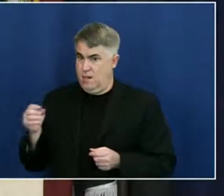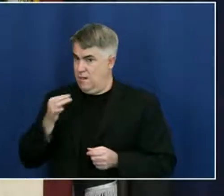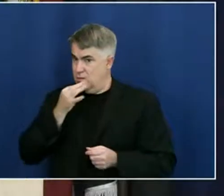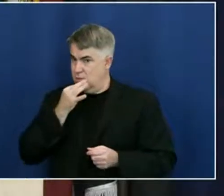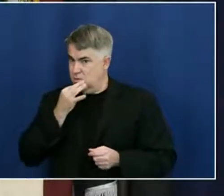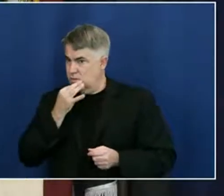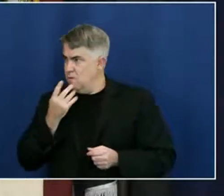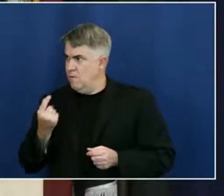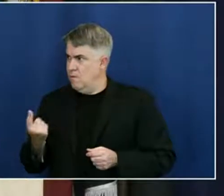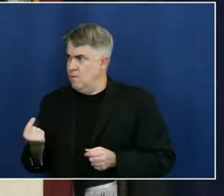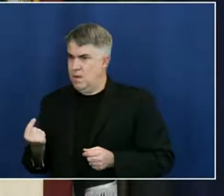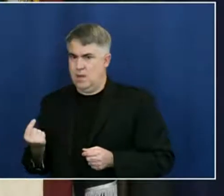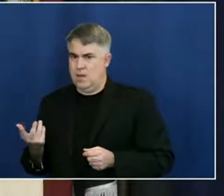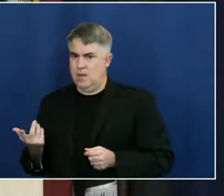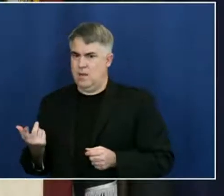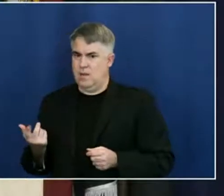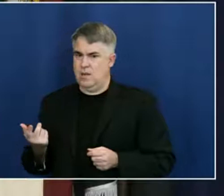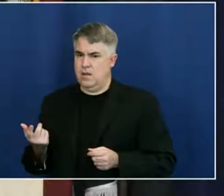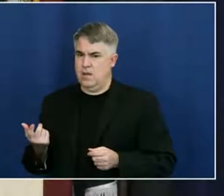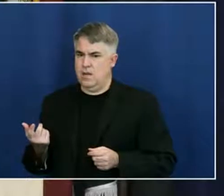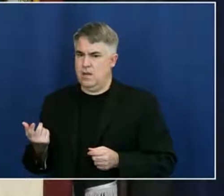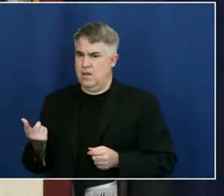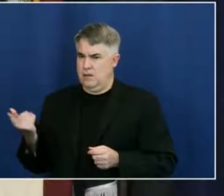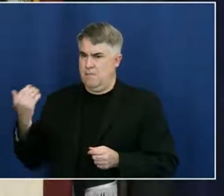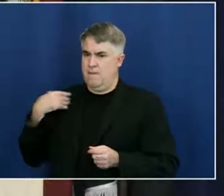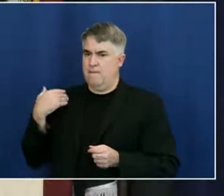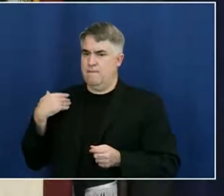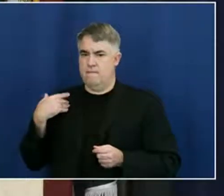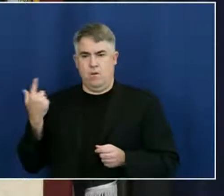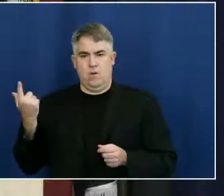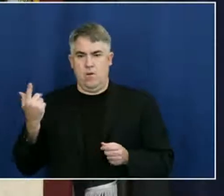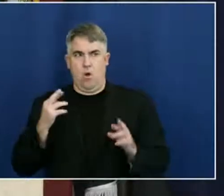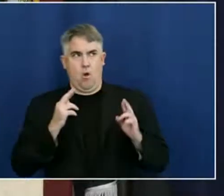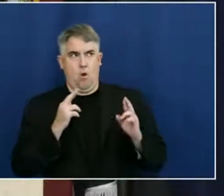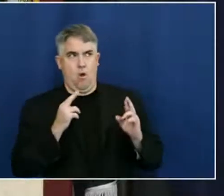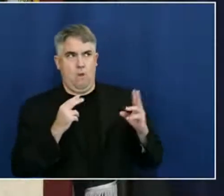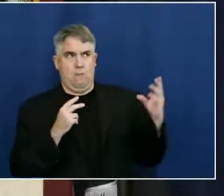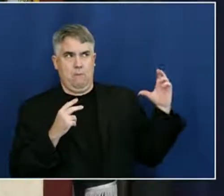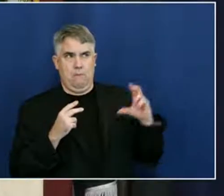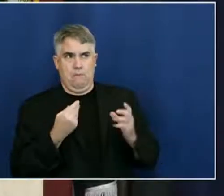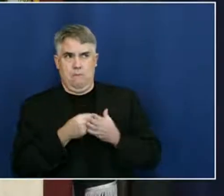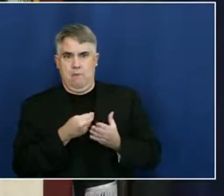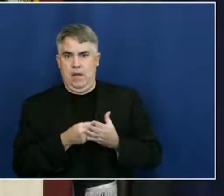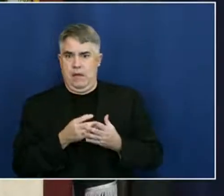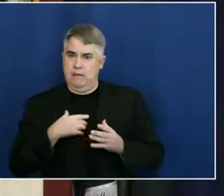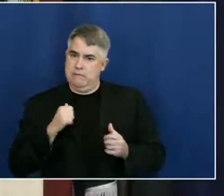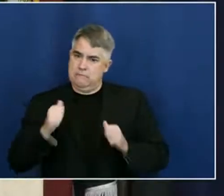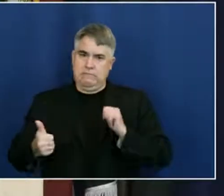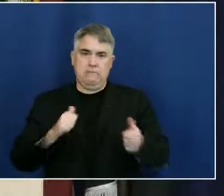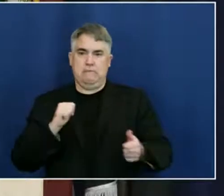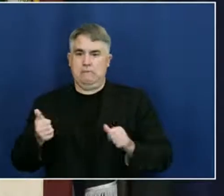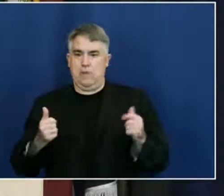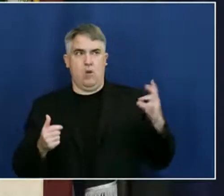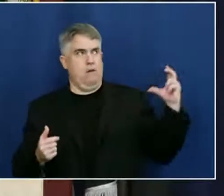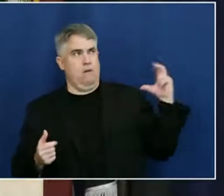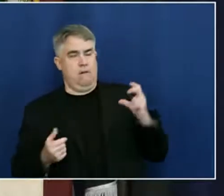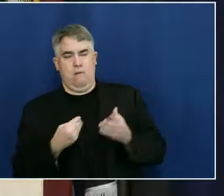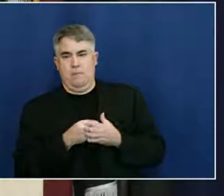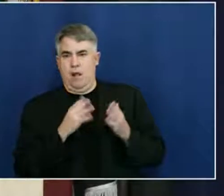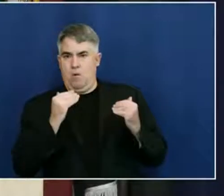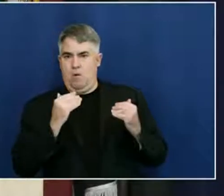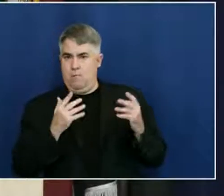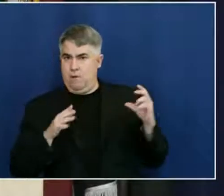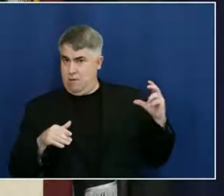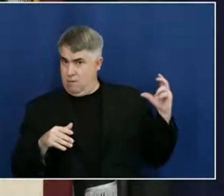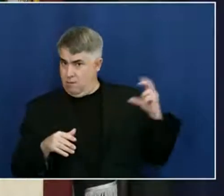you've talked in the past, Supervisor Fletcher, about hoping to get reimbursed, but not being certain if that would happen. So any update on that would